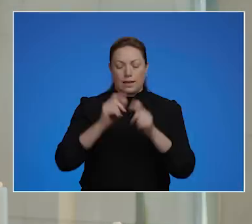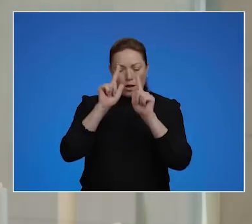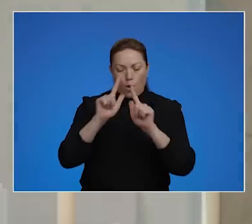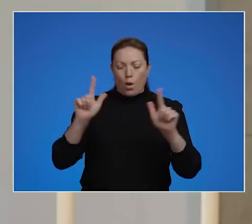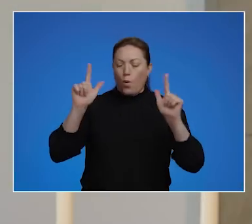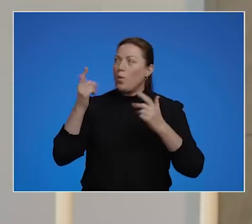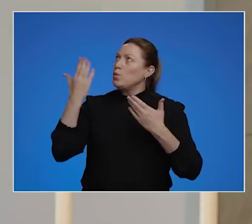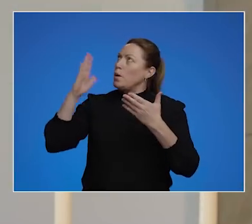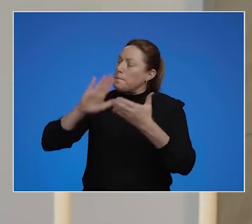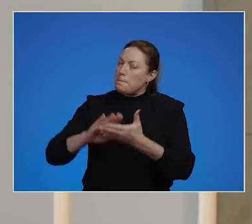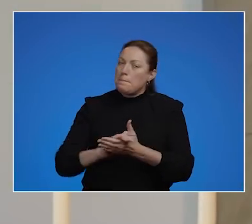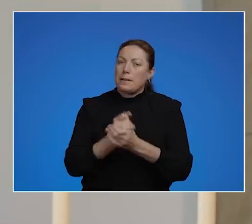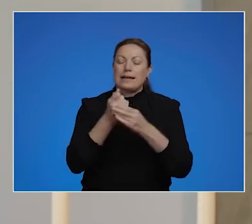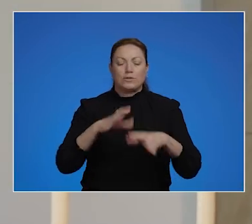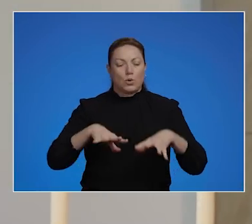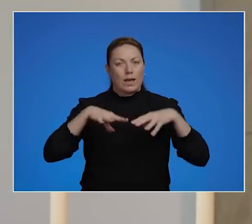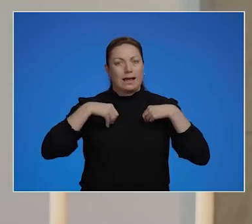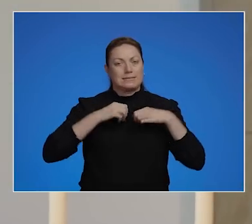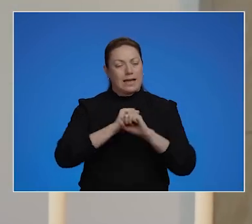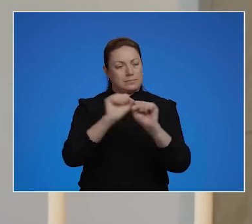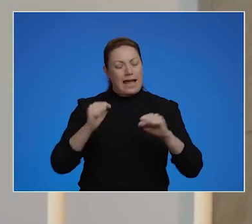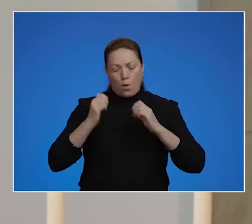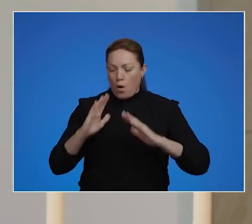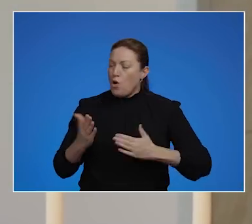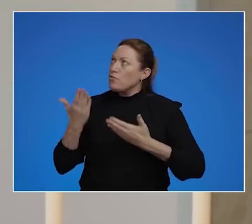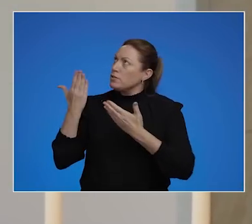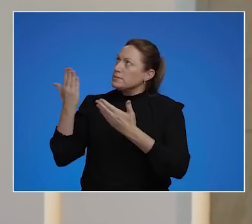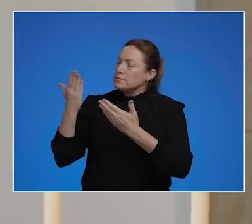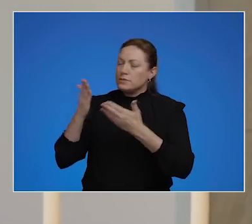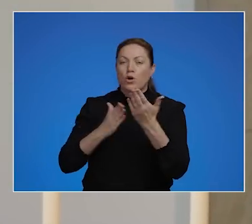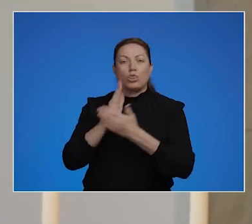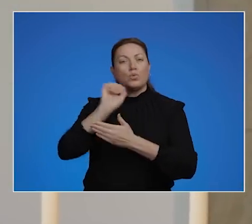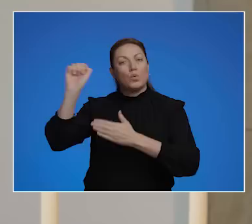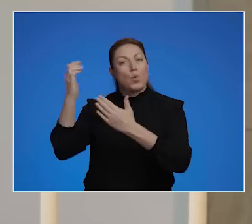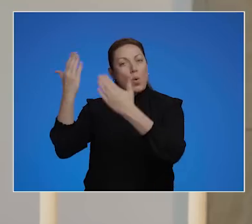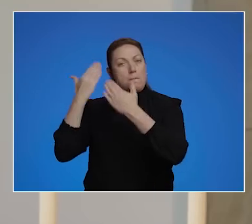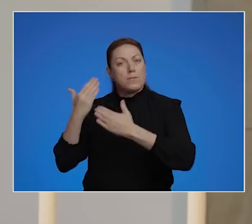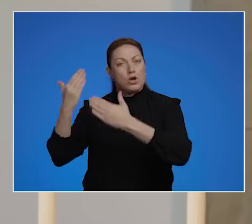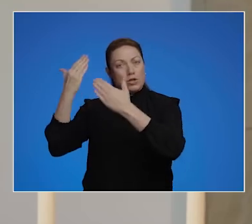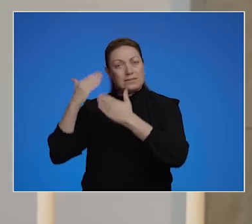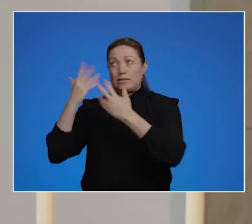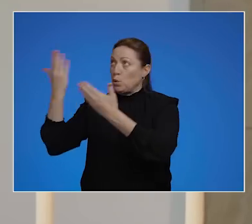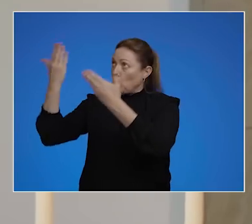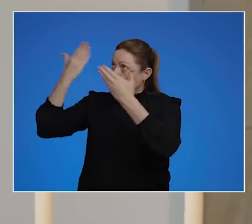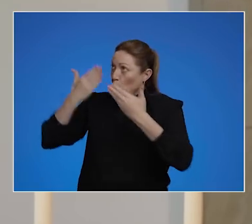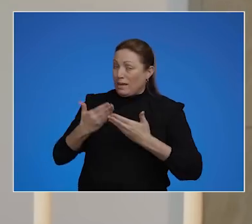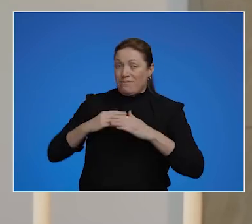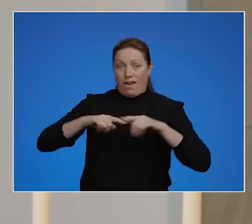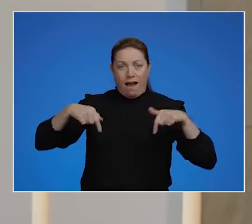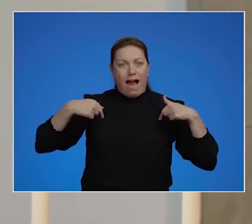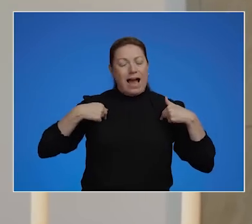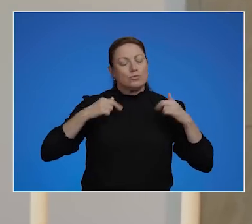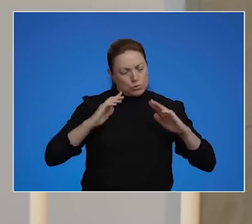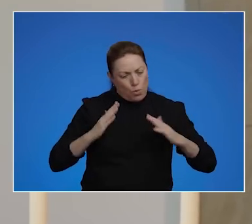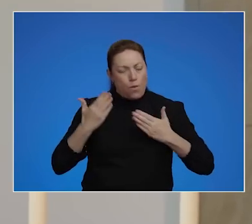Be pleased, O Lord, to accept the offerings of your church, for in your mercy you have given them to be offered